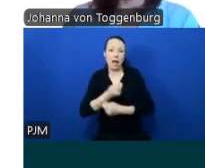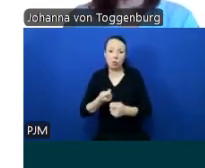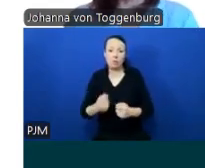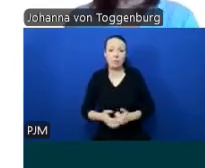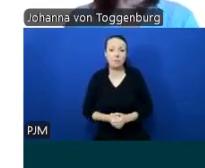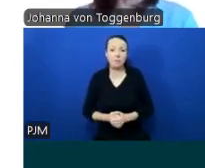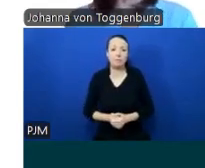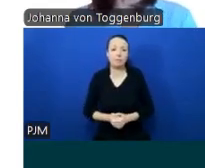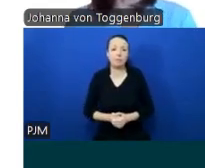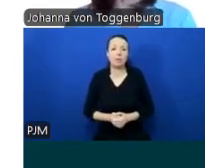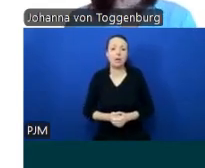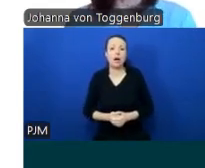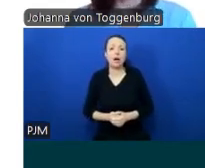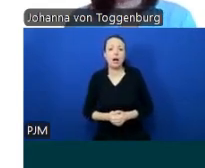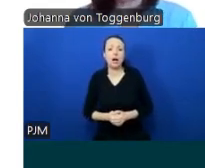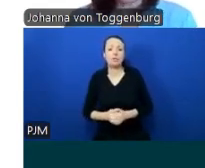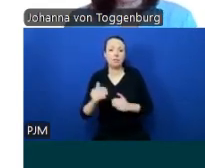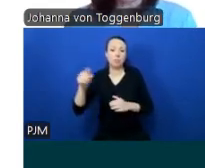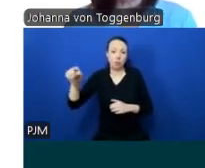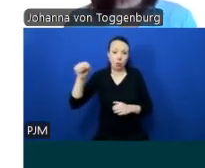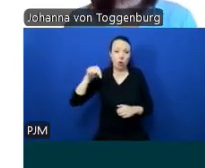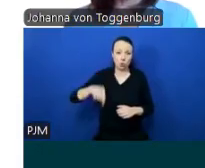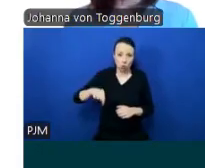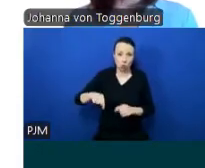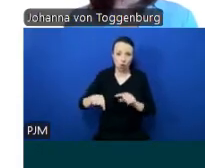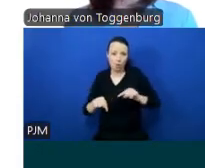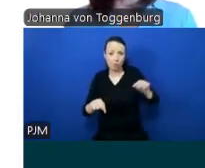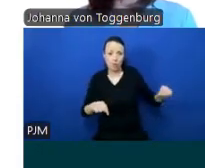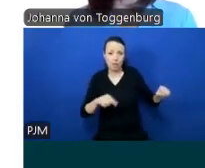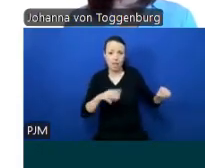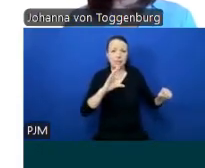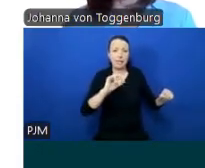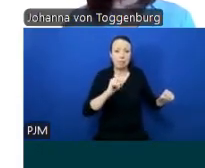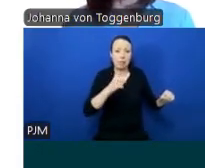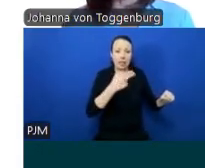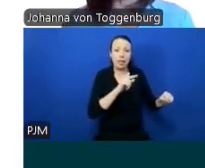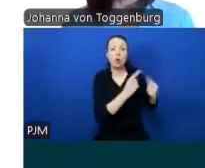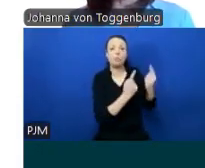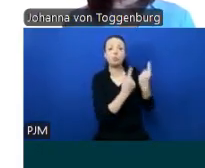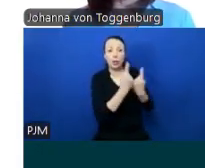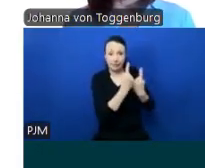which is an industrial area. And finally, we looked at